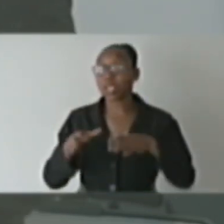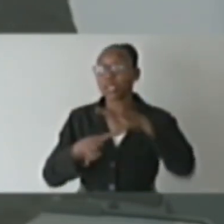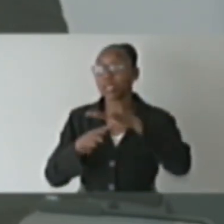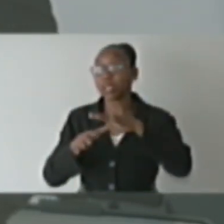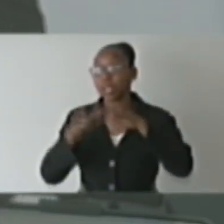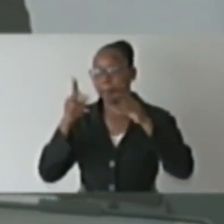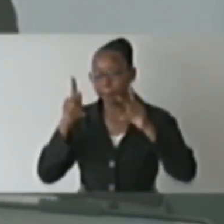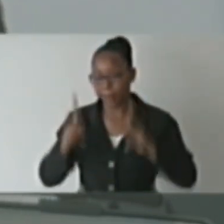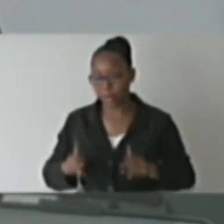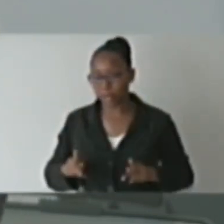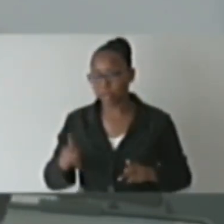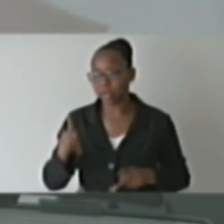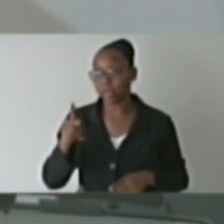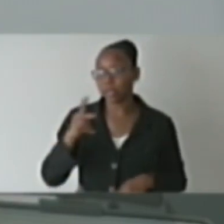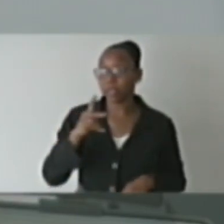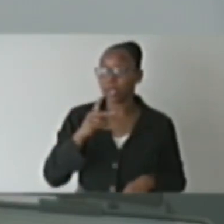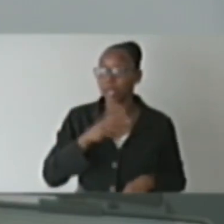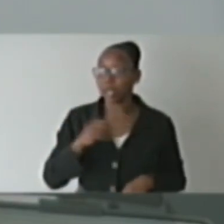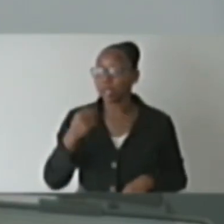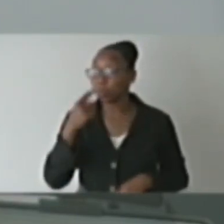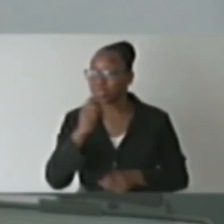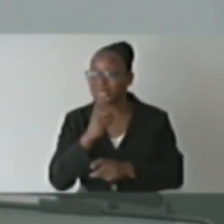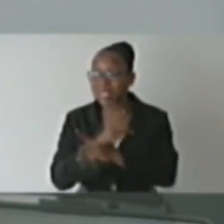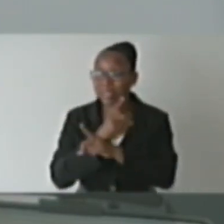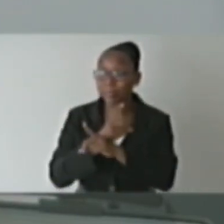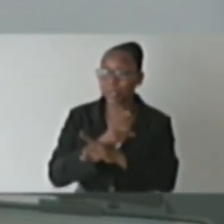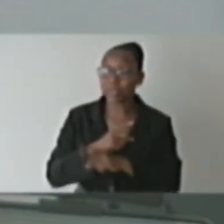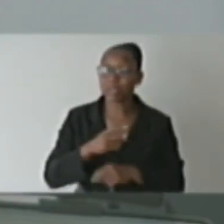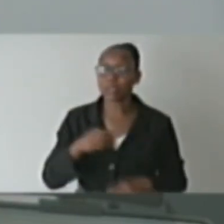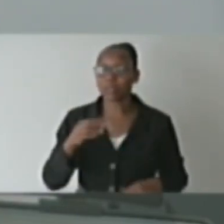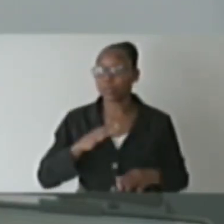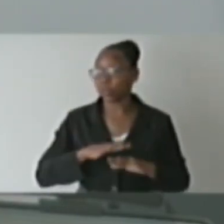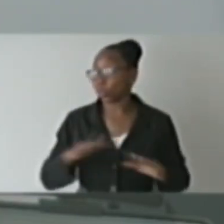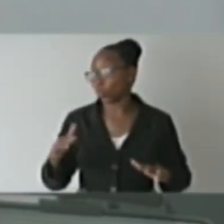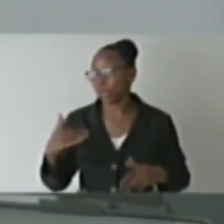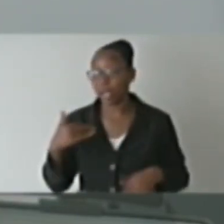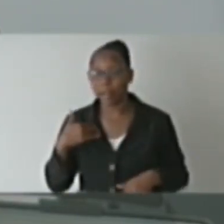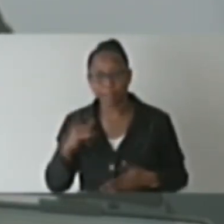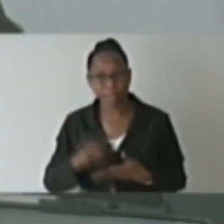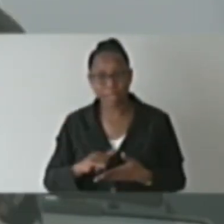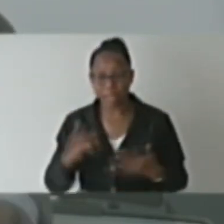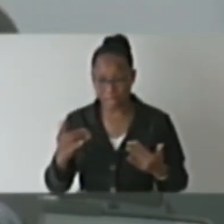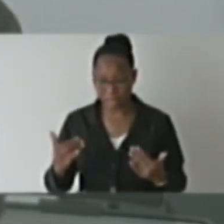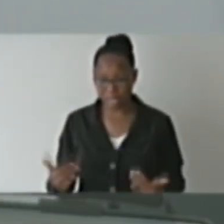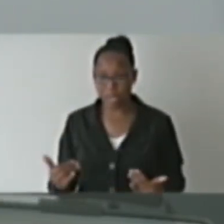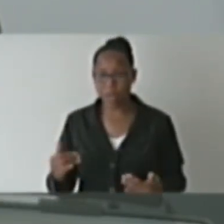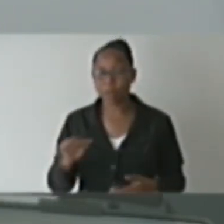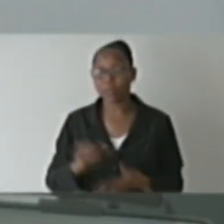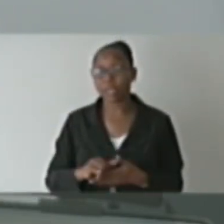persons who are challenged. As you know, there is no transport. The transport sector do not cater for that currently. And that is an